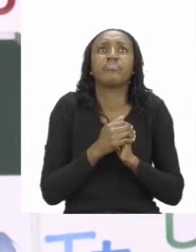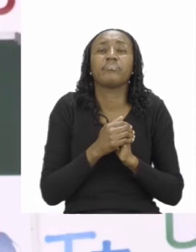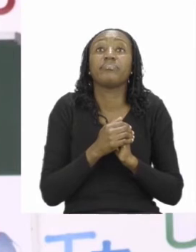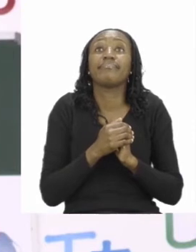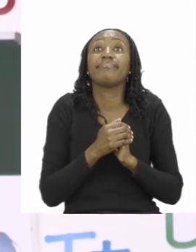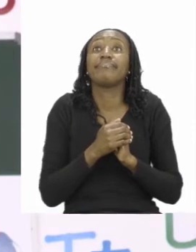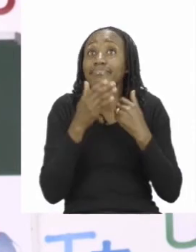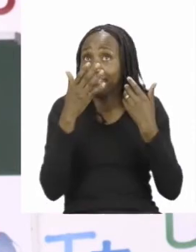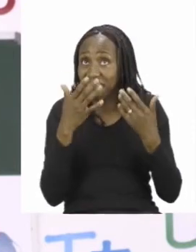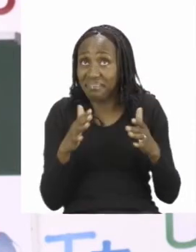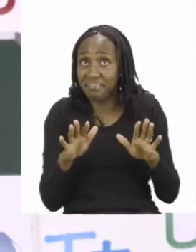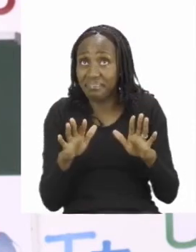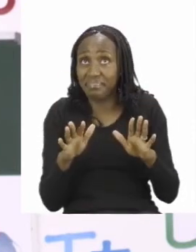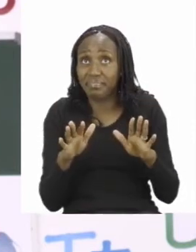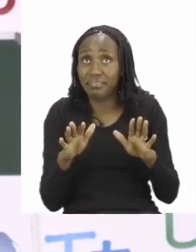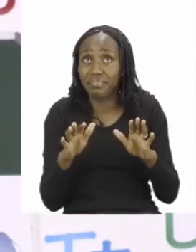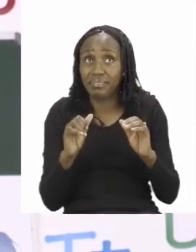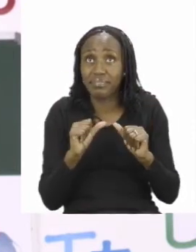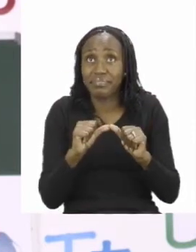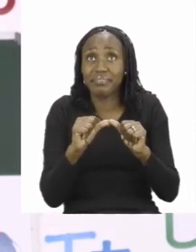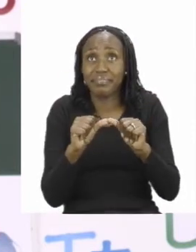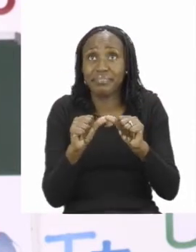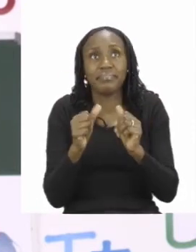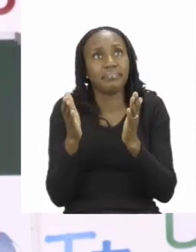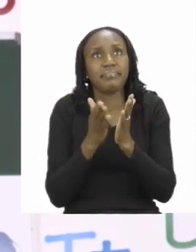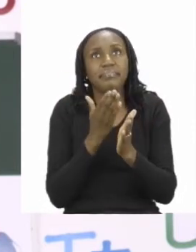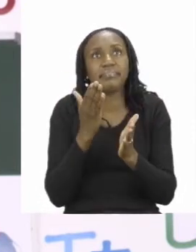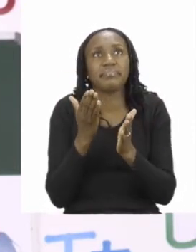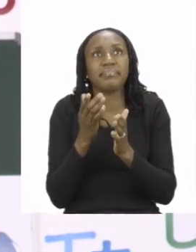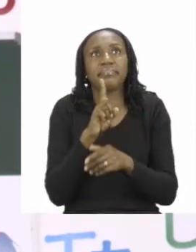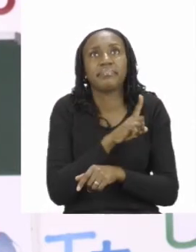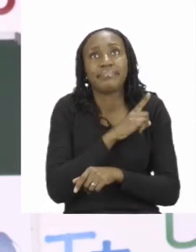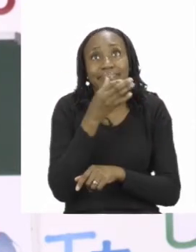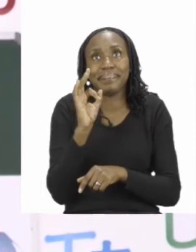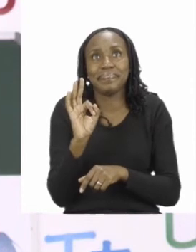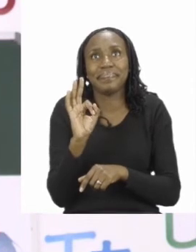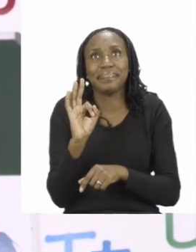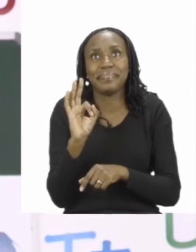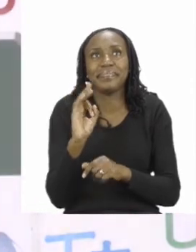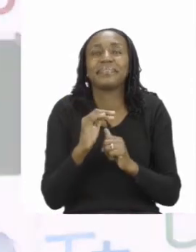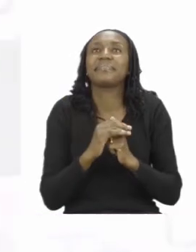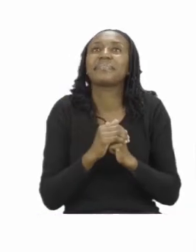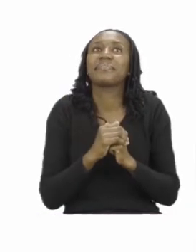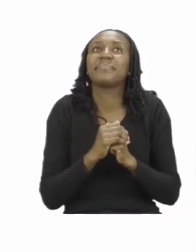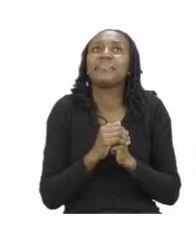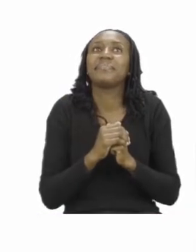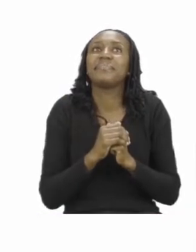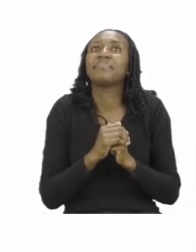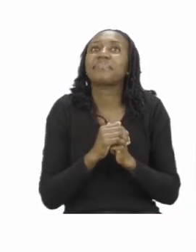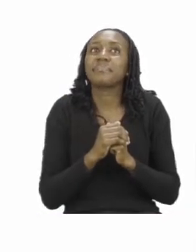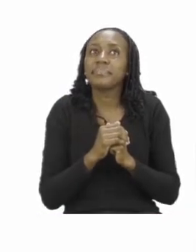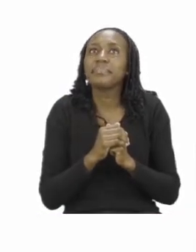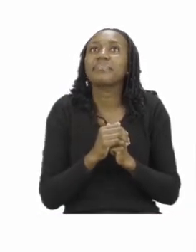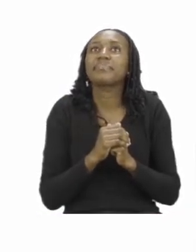you're done with that one, you can move on to the next page, page 19. On page 19, we